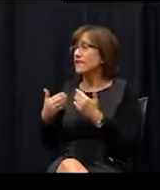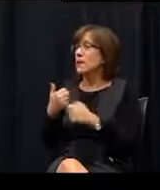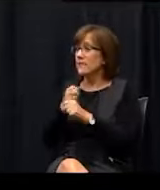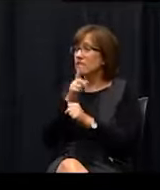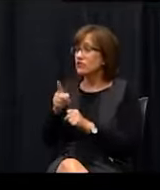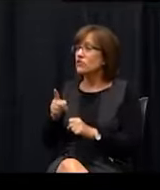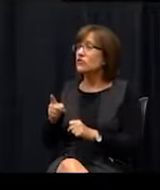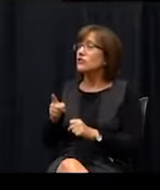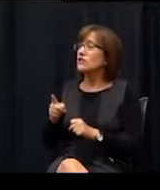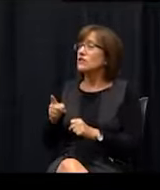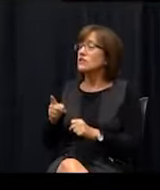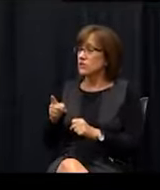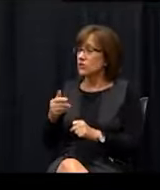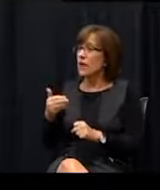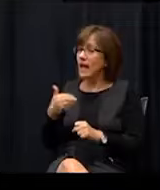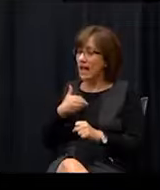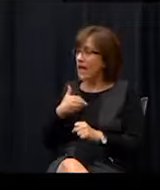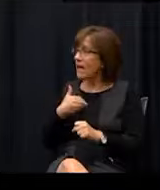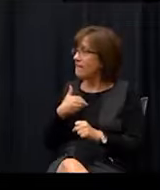you have in your classroom